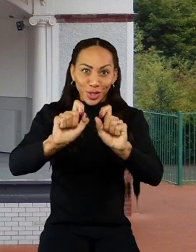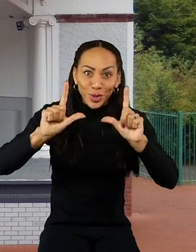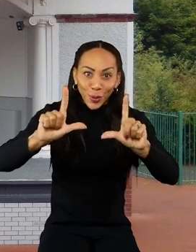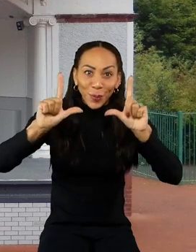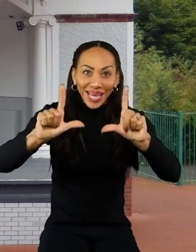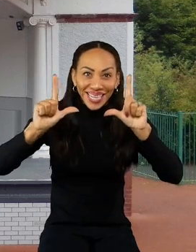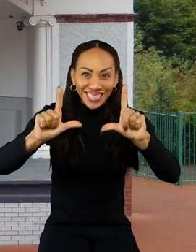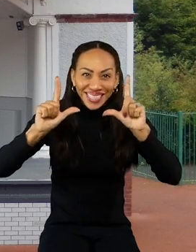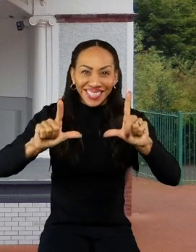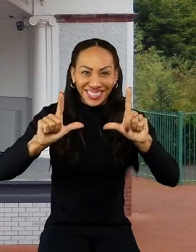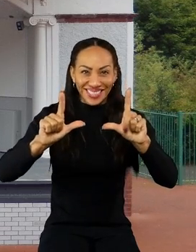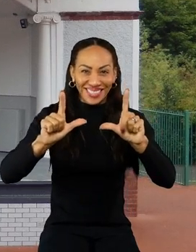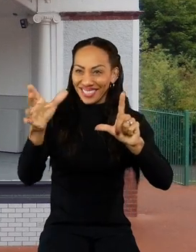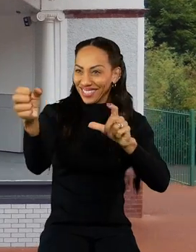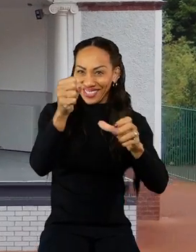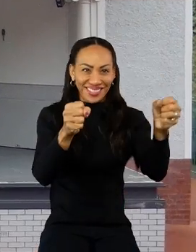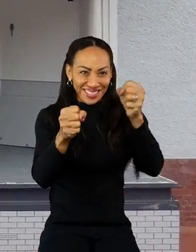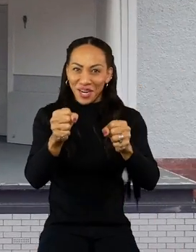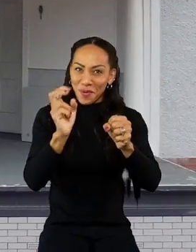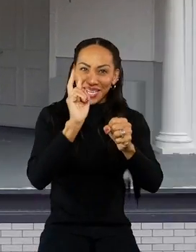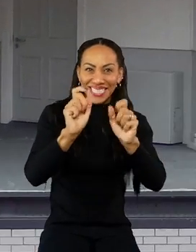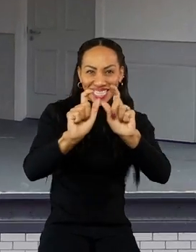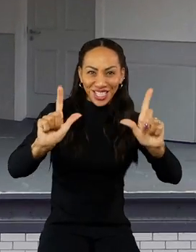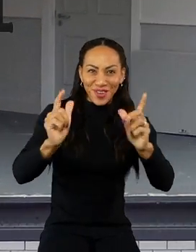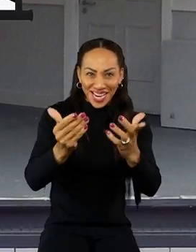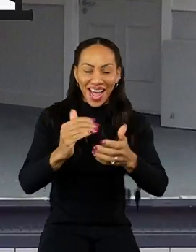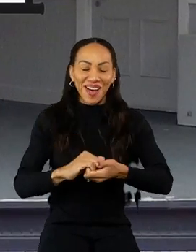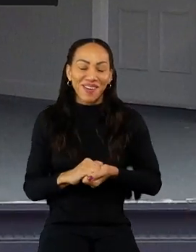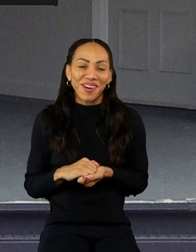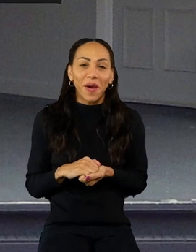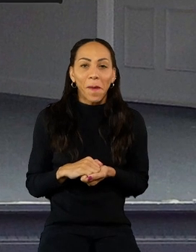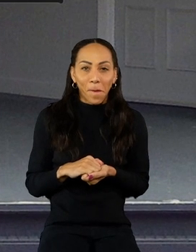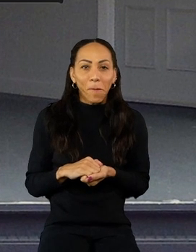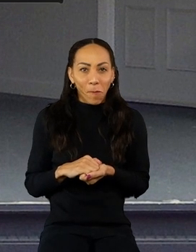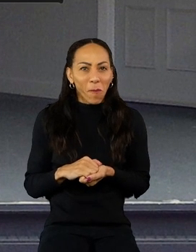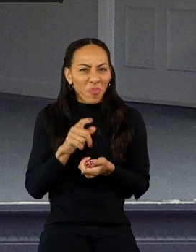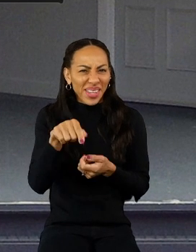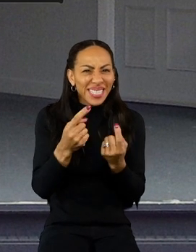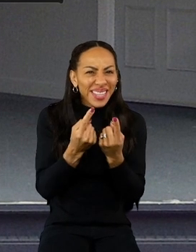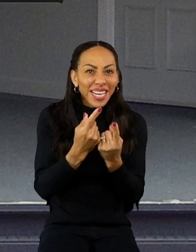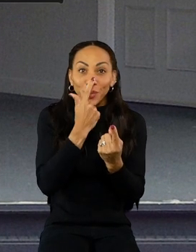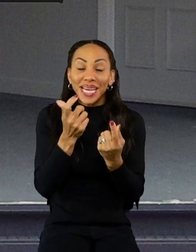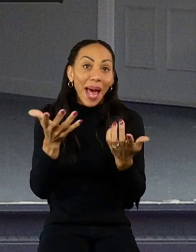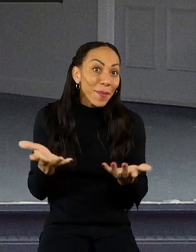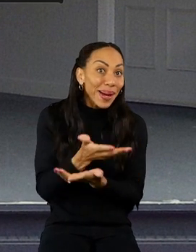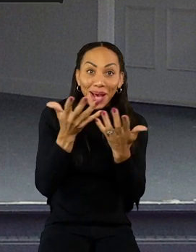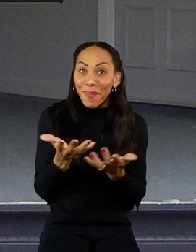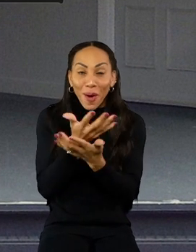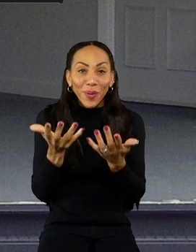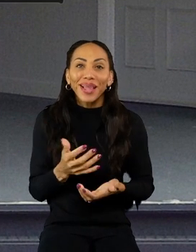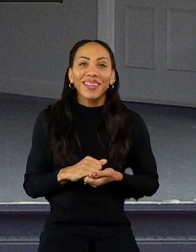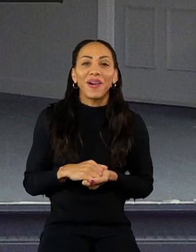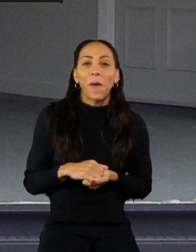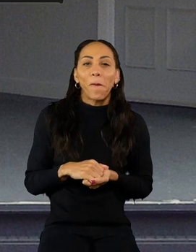for your talk. So what I can do is we can zoom in a little bit. Get you positioned up here. Here we go. I can see your screen now. And